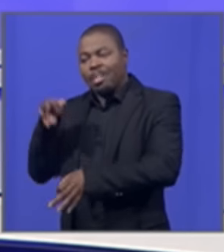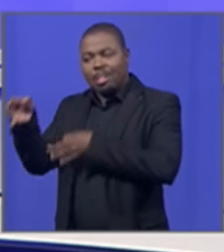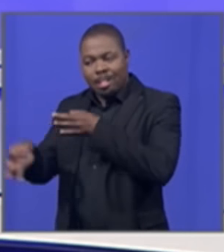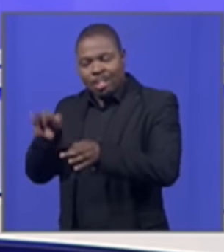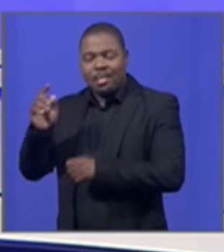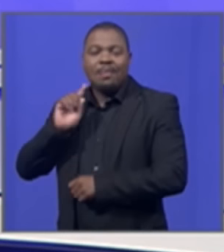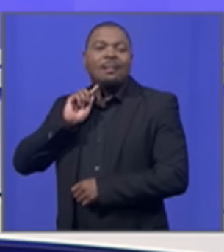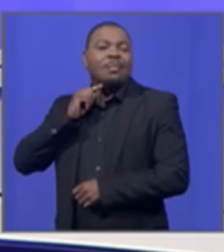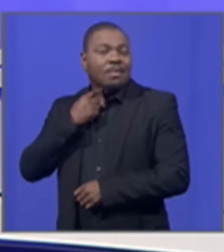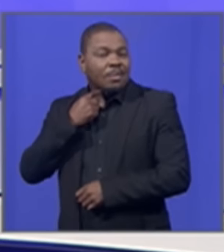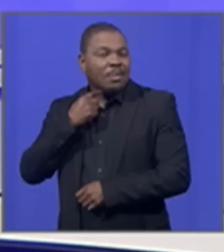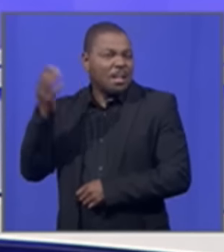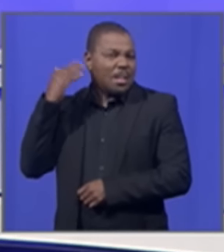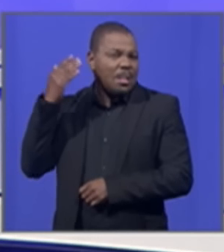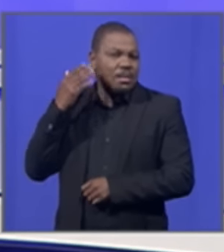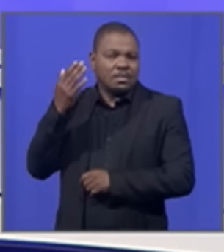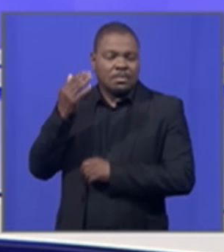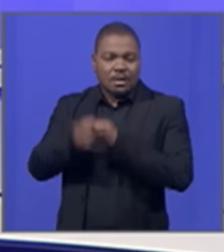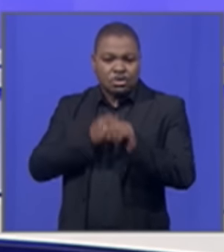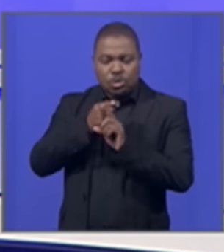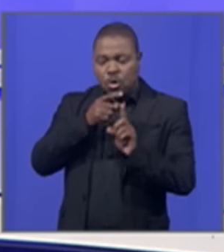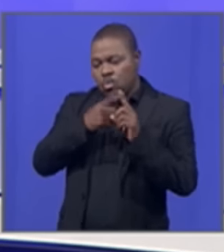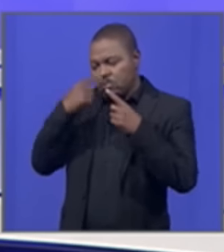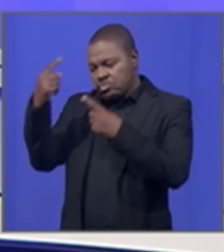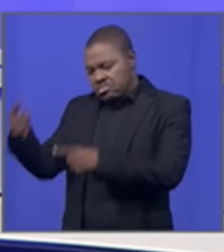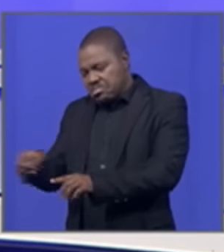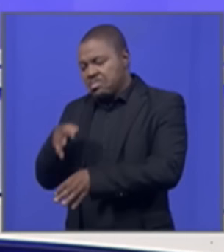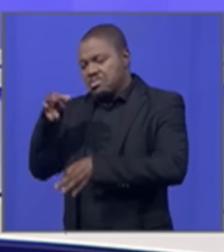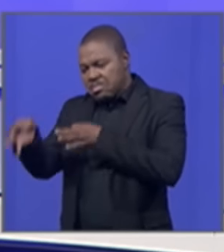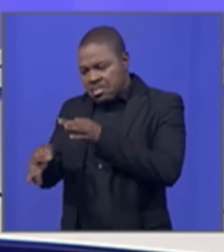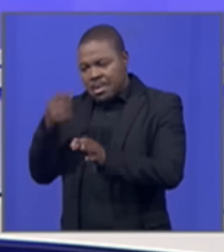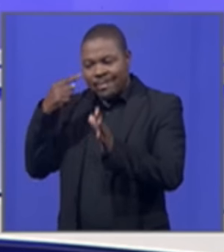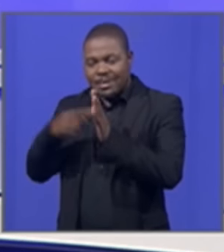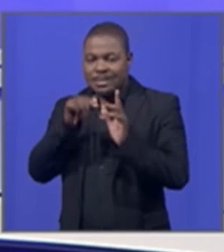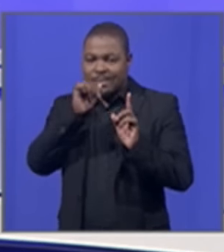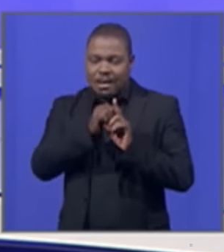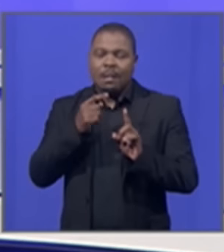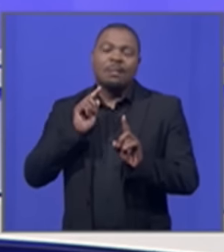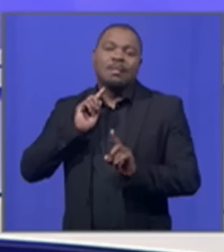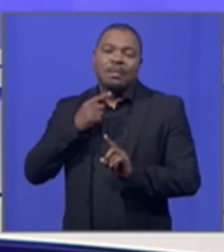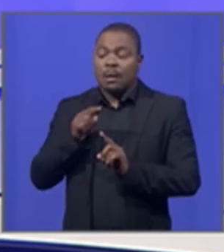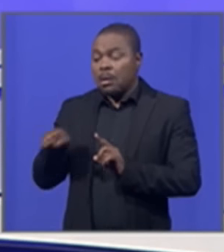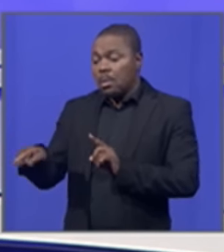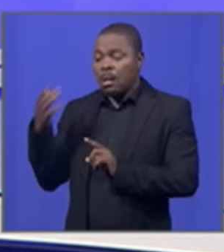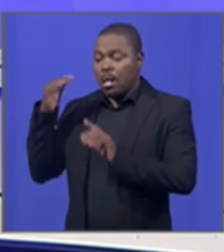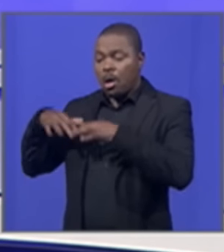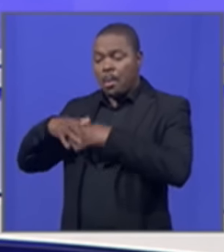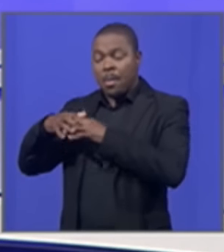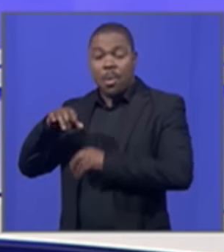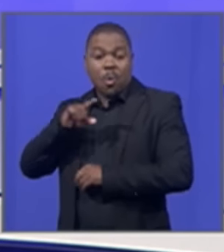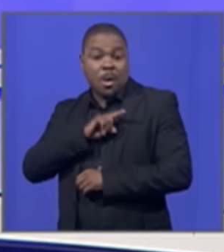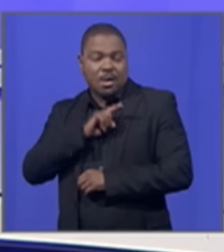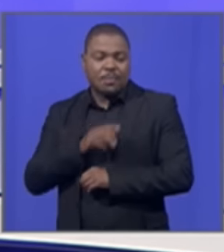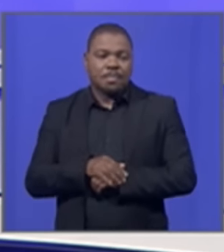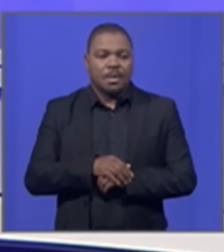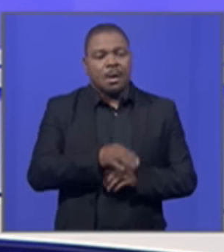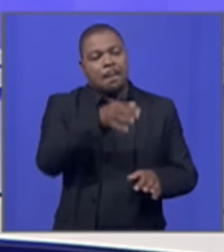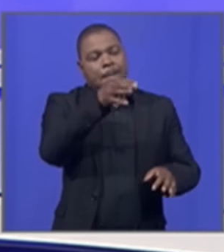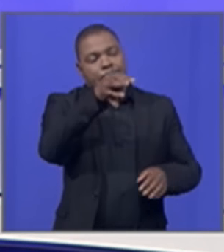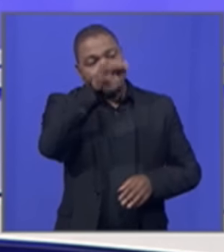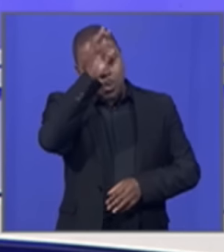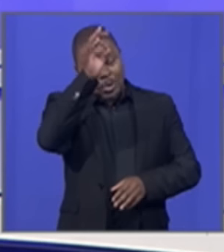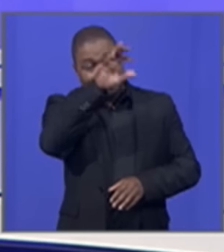Phori Mahlong nakong ya ge a tšweletše pele ga yona ka dibatselangwagola. Komiti e hlomilwe ka maikemišetšo a go nyakiša ditatofatšo tša go šunya